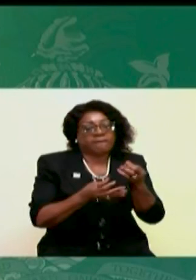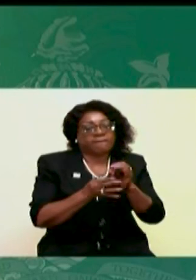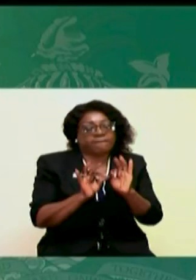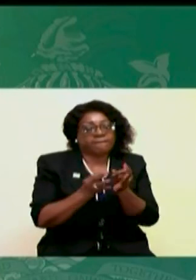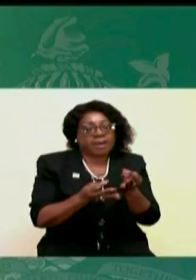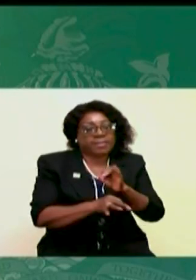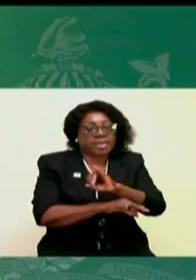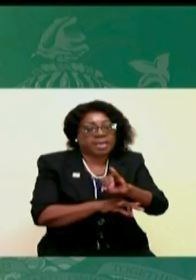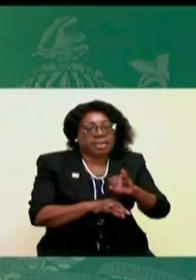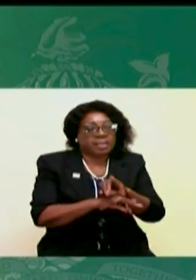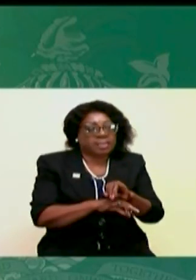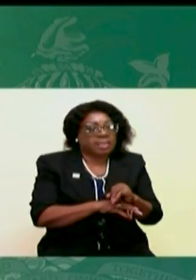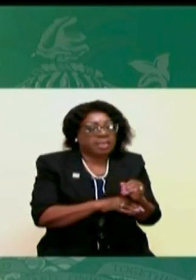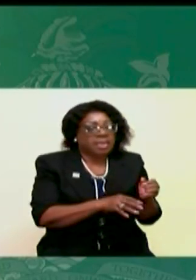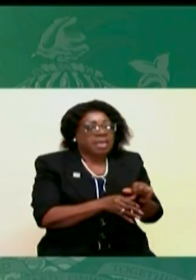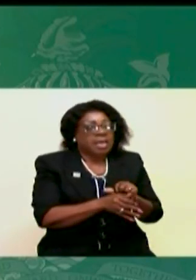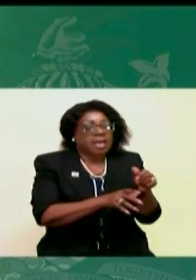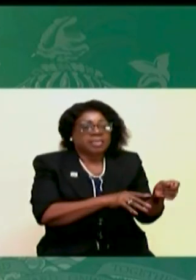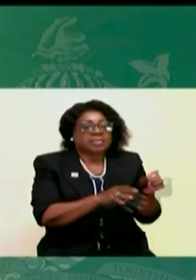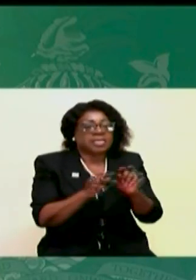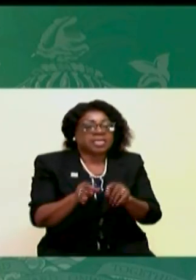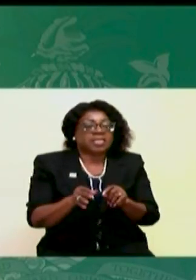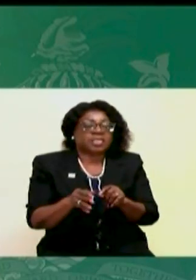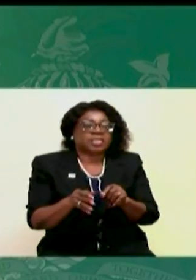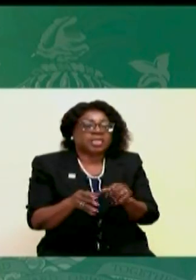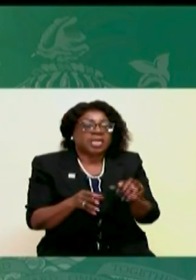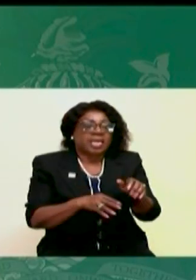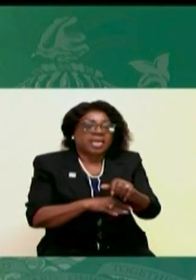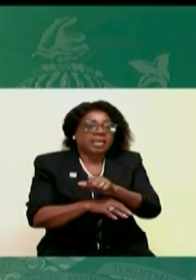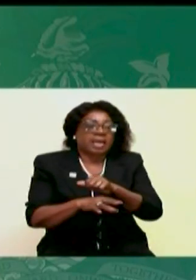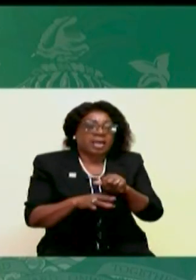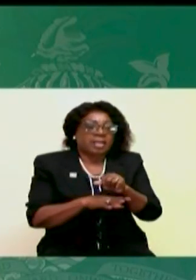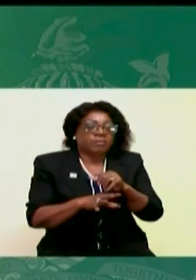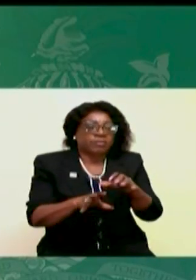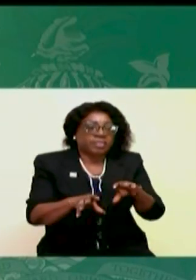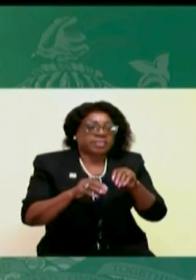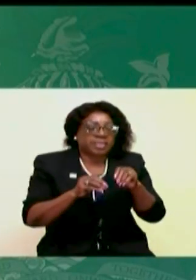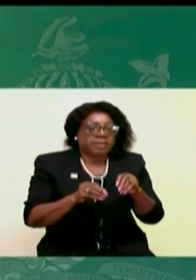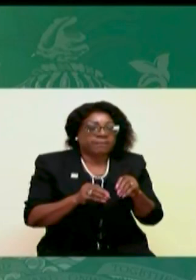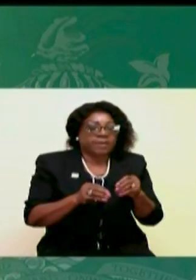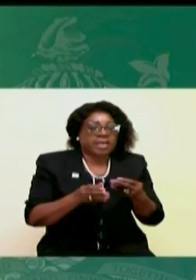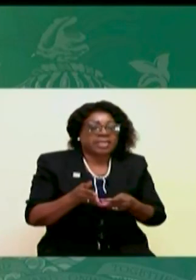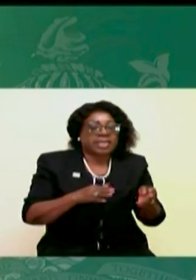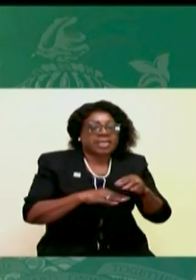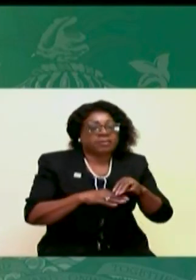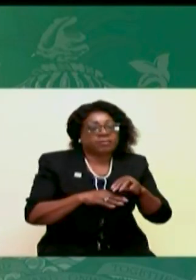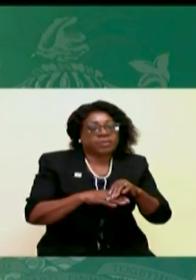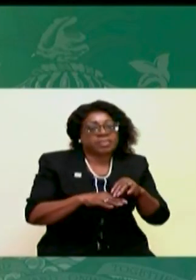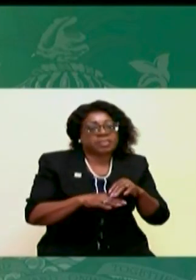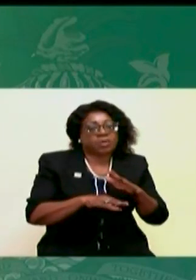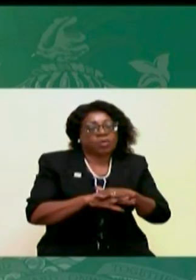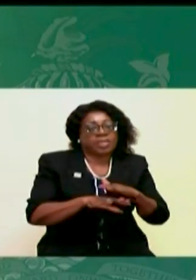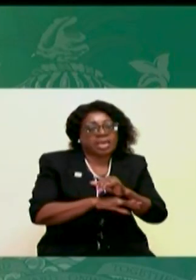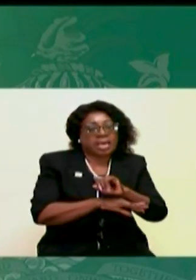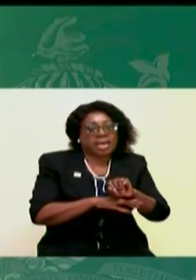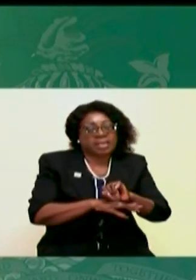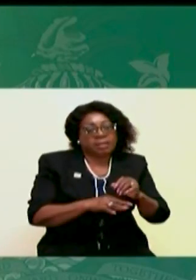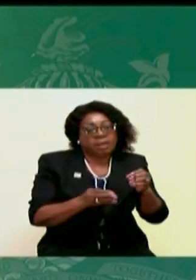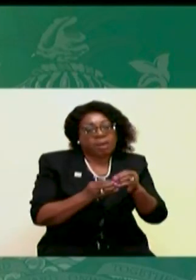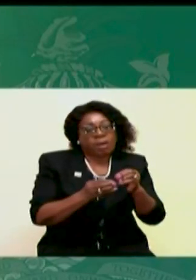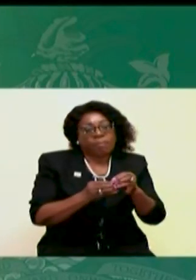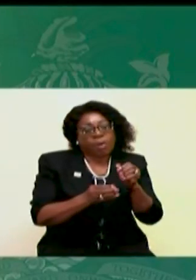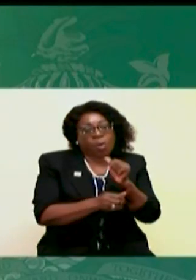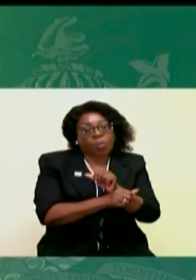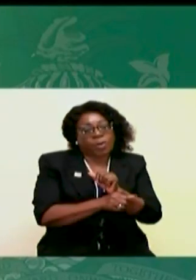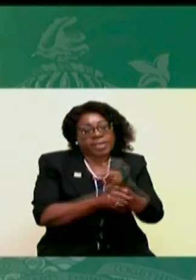this, as each constituency receives an increase in their allowance, it is a welcome relief that more work can and will